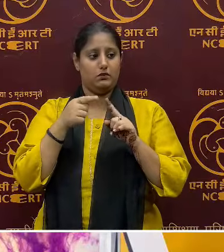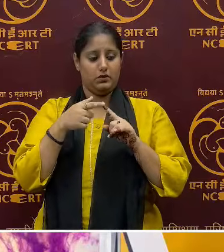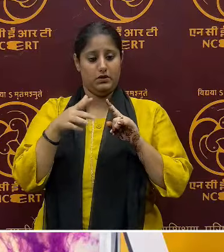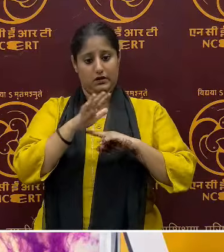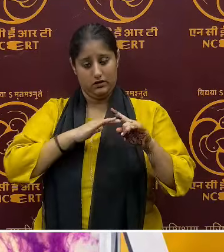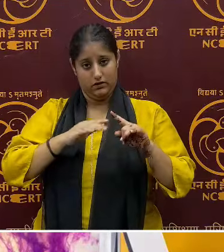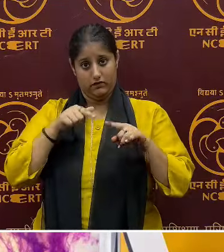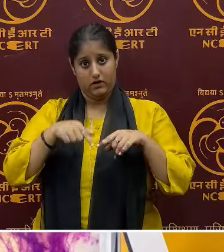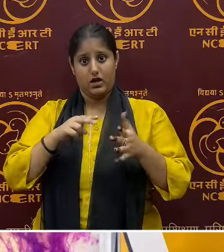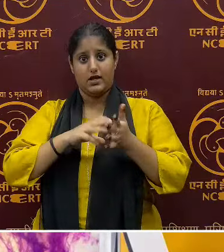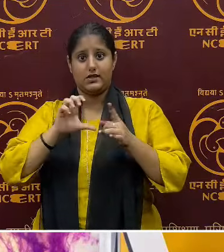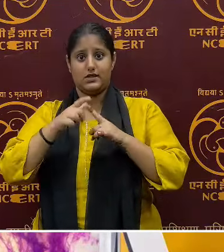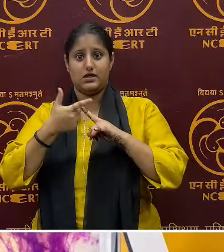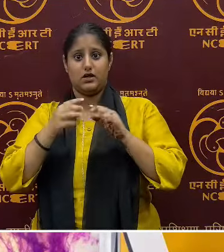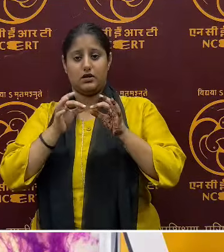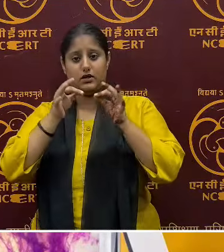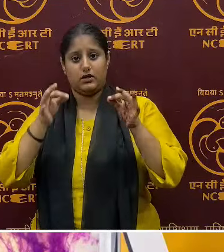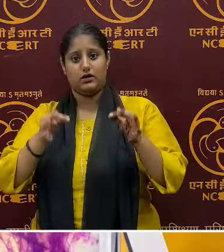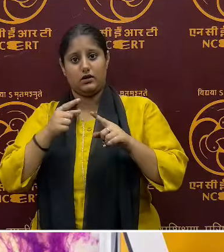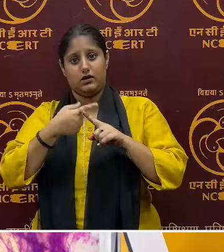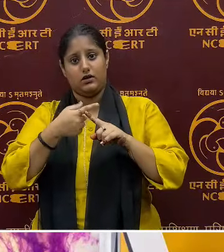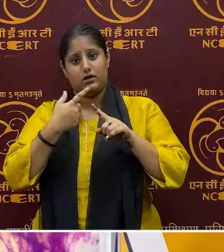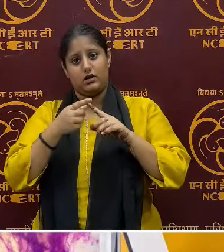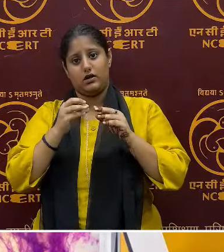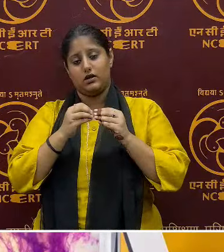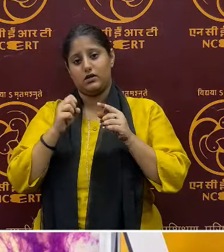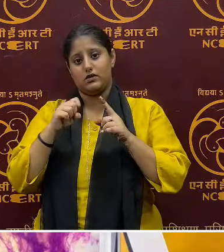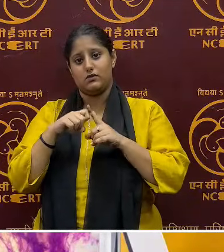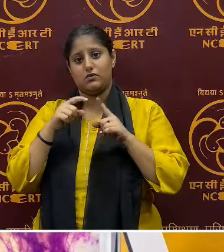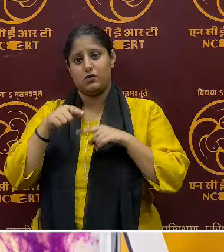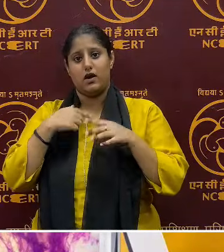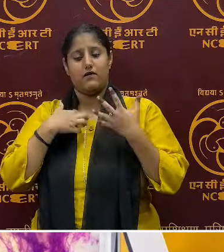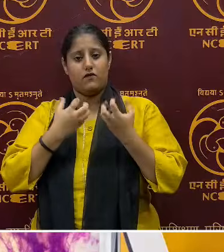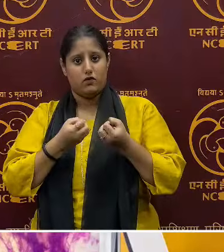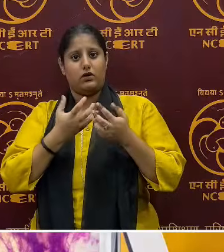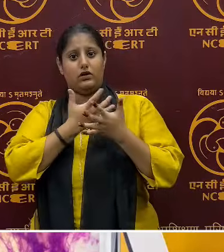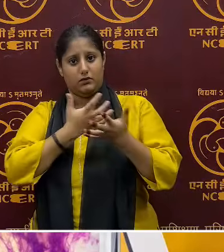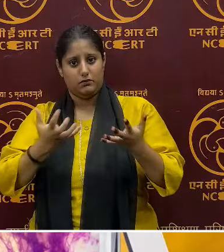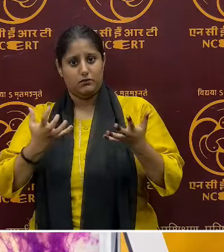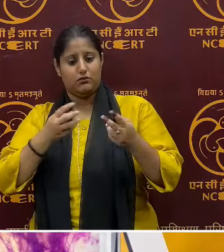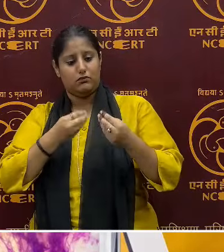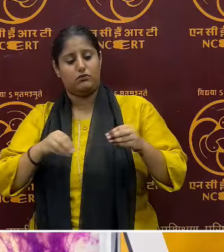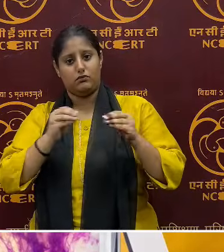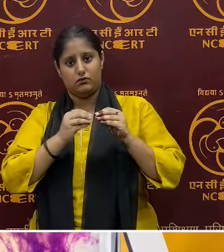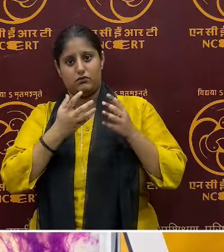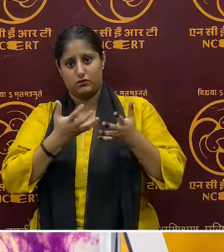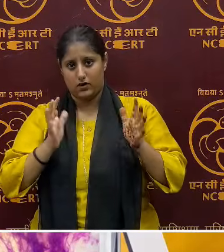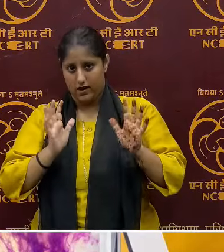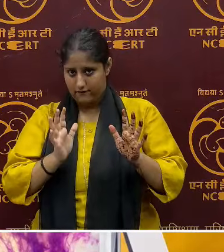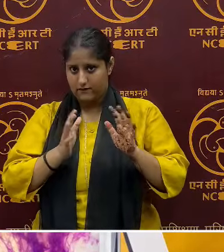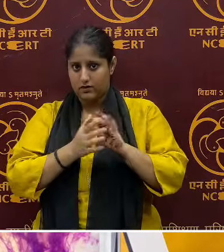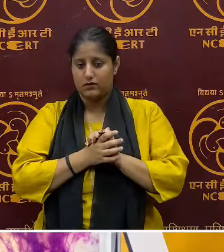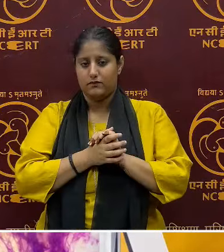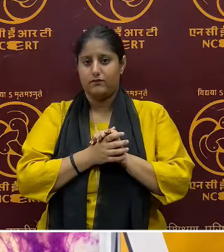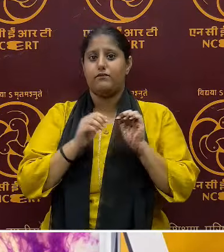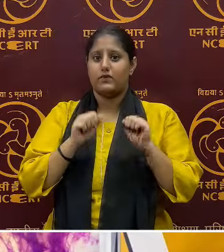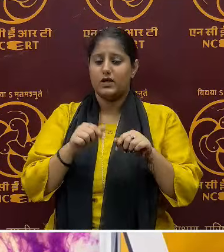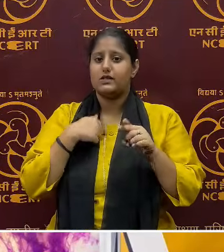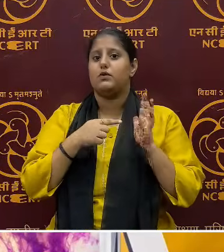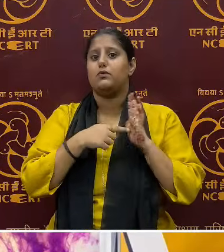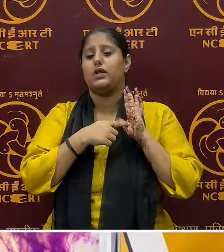with NCERT textbooks. What I need more reference material, can I have more references? Yes, correct. Okay. I'll show you